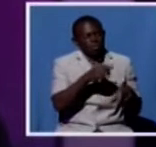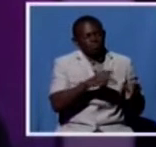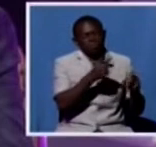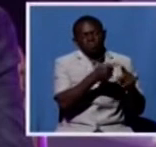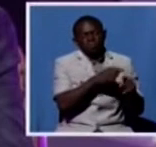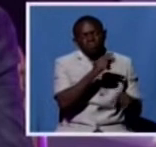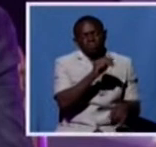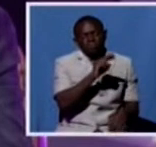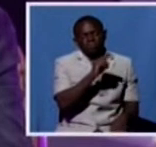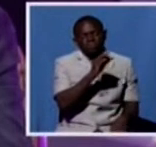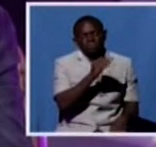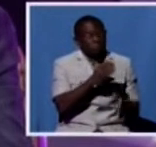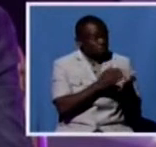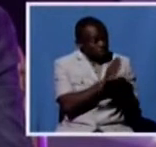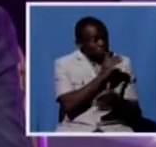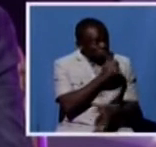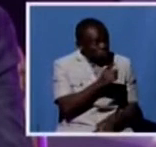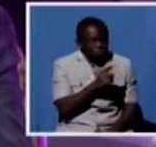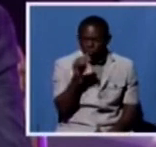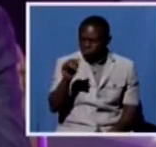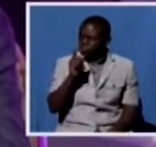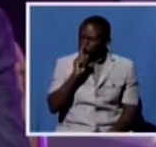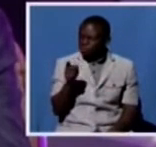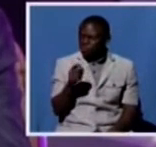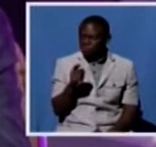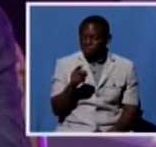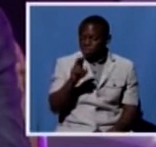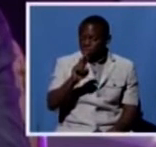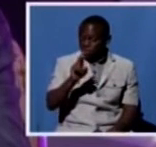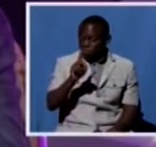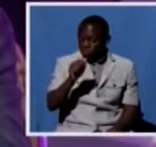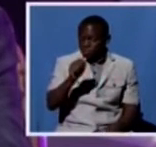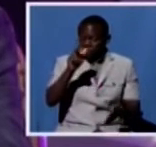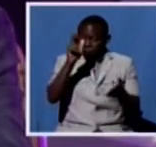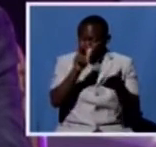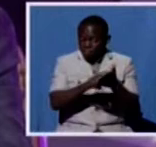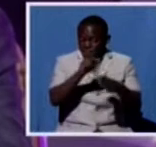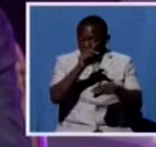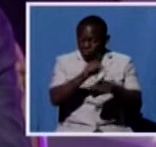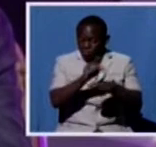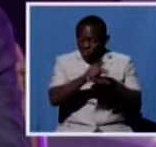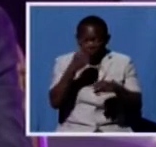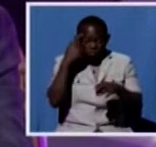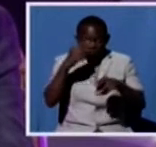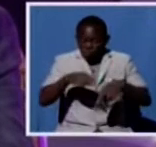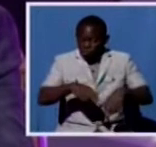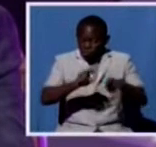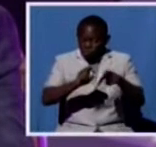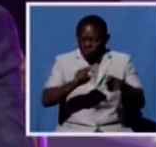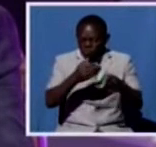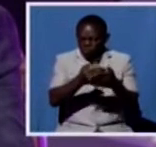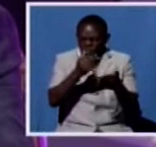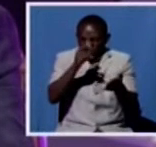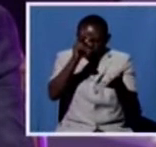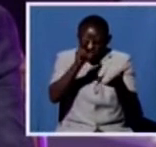Right now, before RDA signs any project, they have to submit to us. We look at the availability of funds. If we